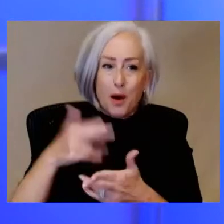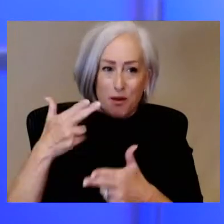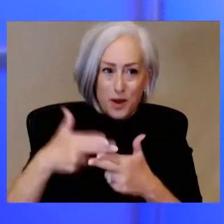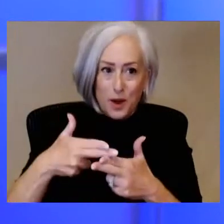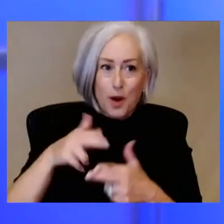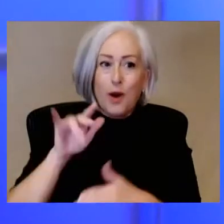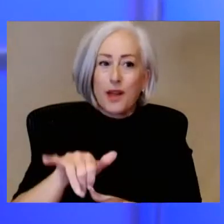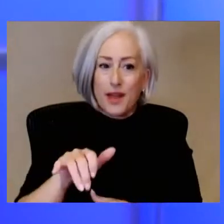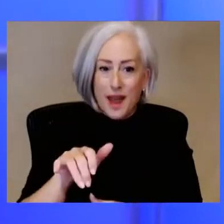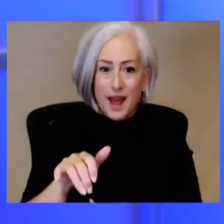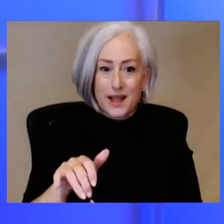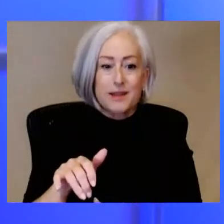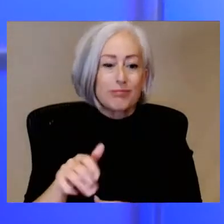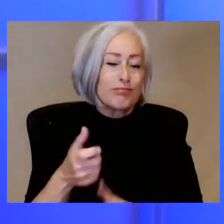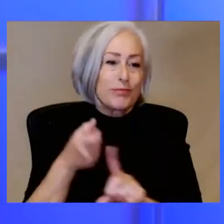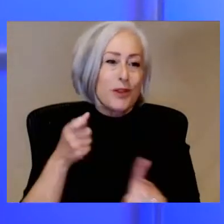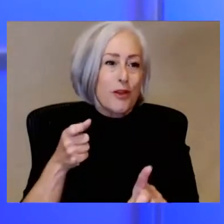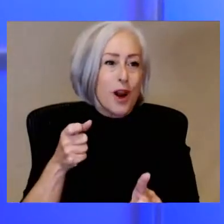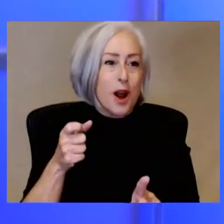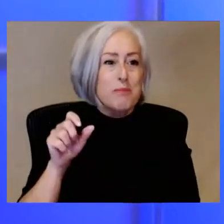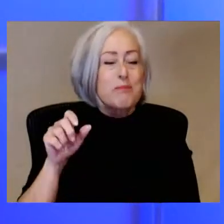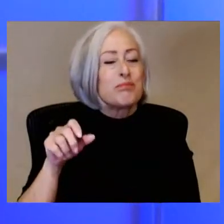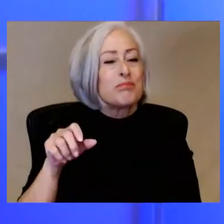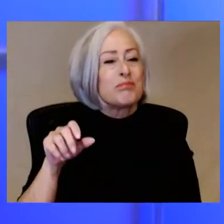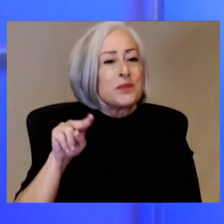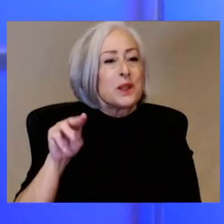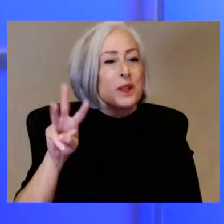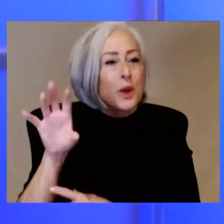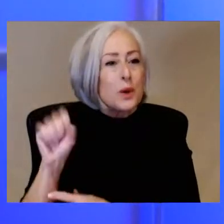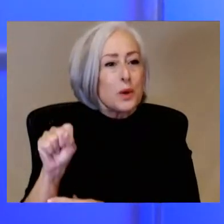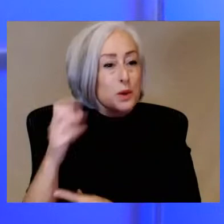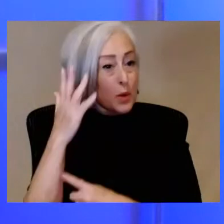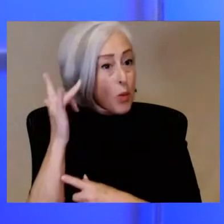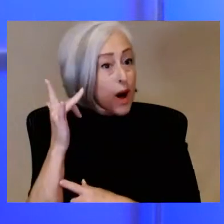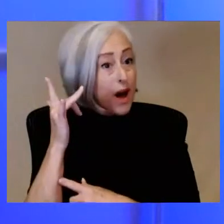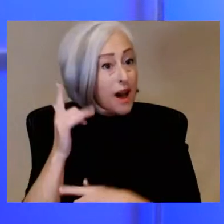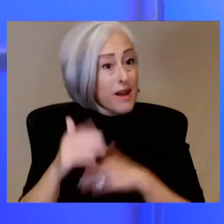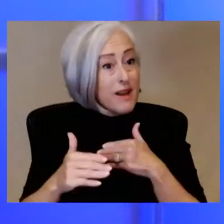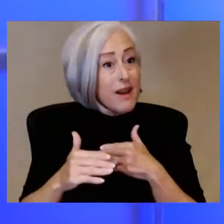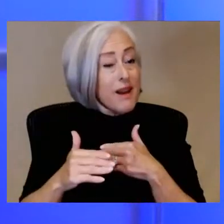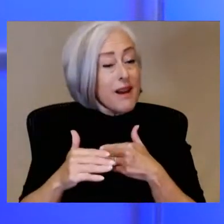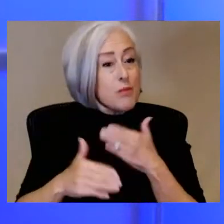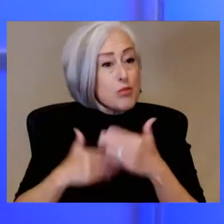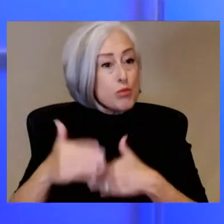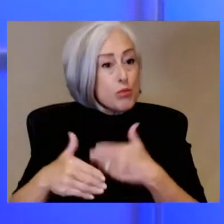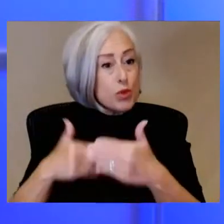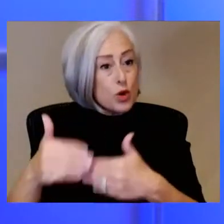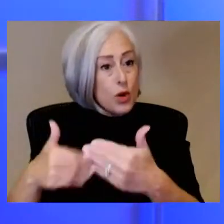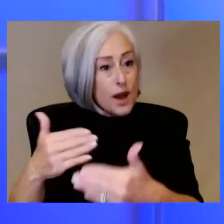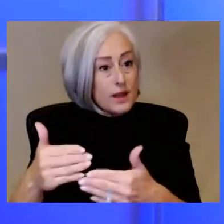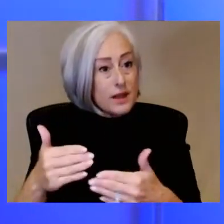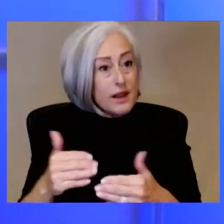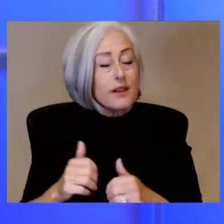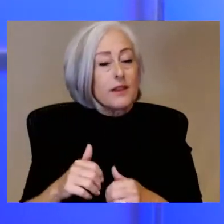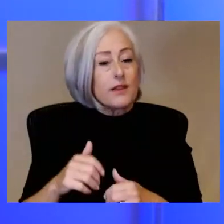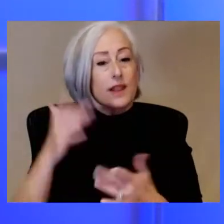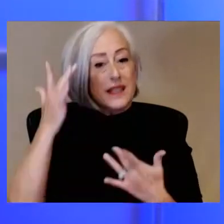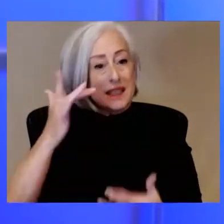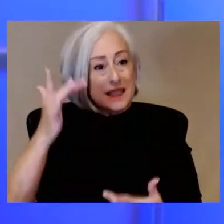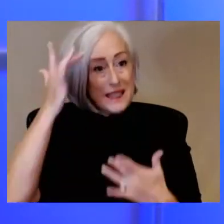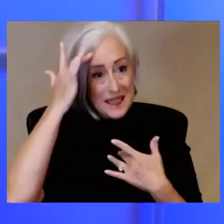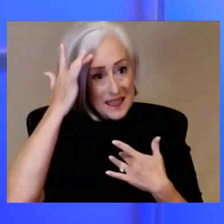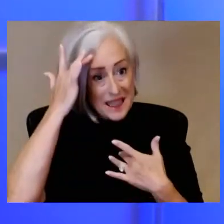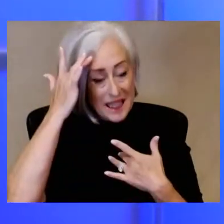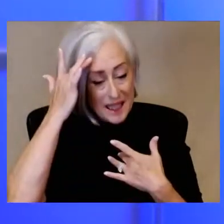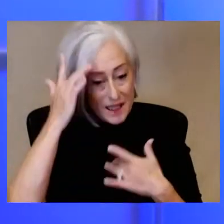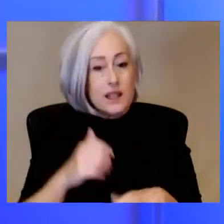in the press. And the reason is it's a progressive disease that continues basically over a course of about